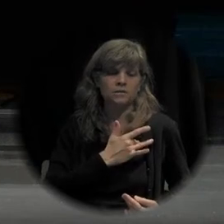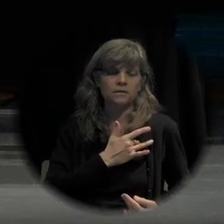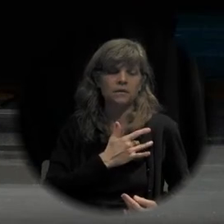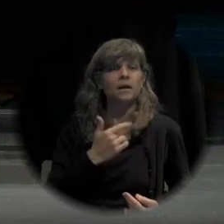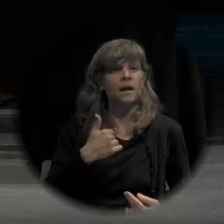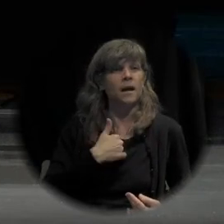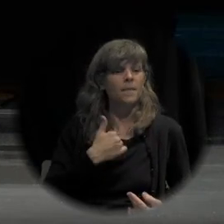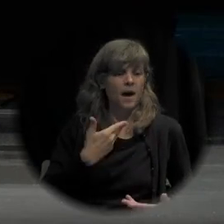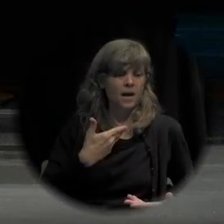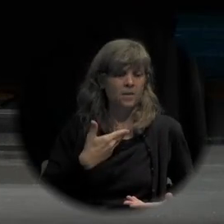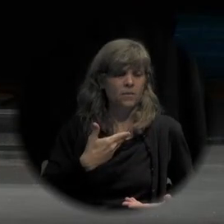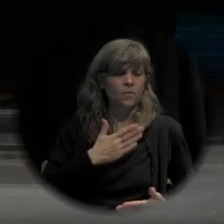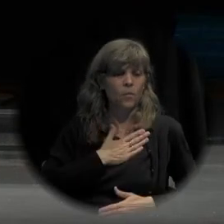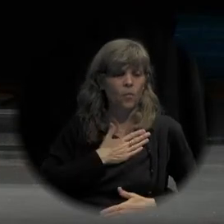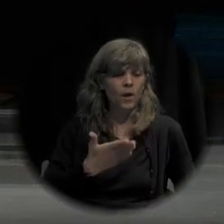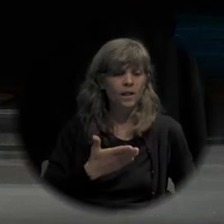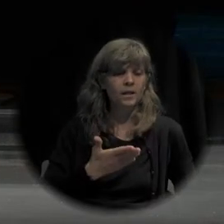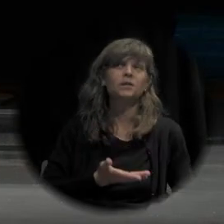what you're facing.